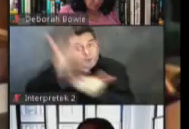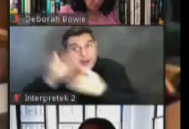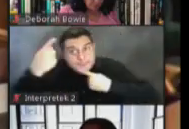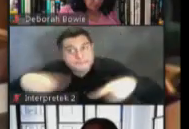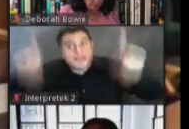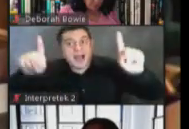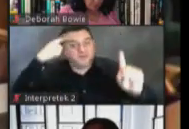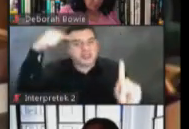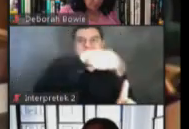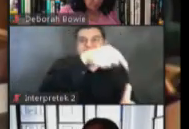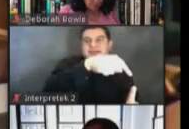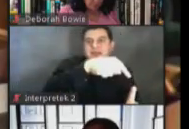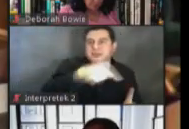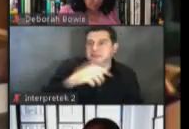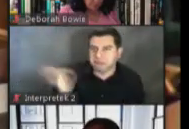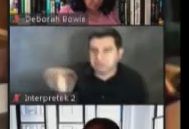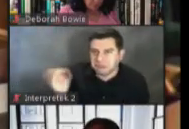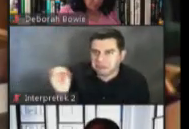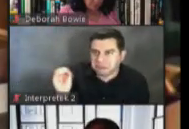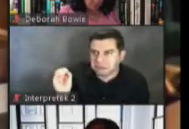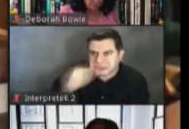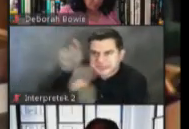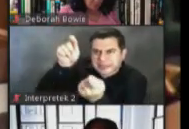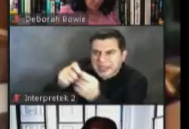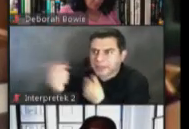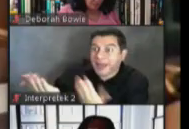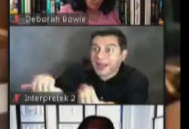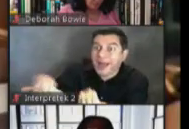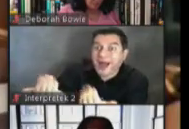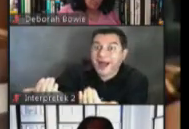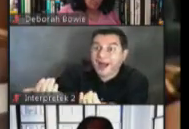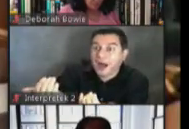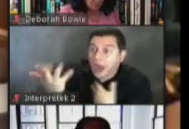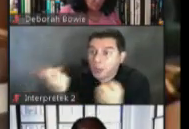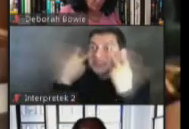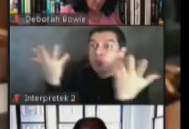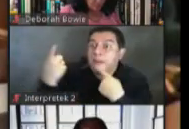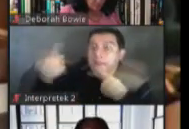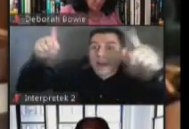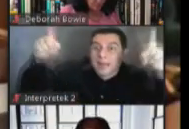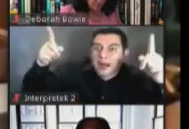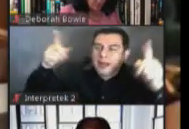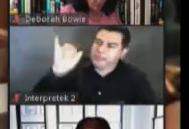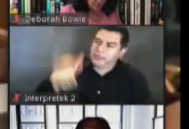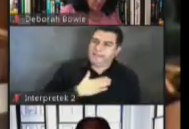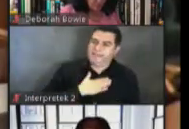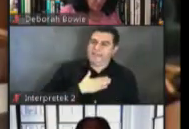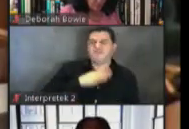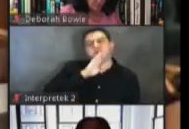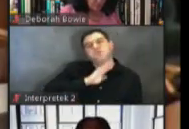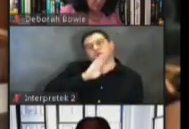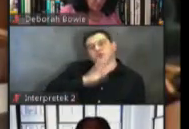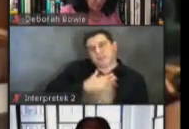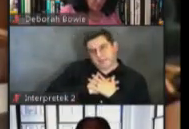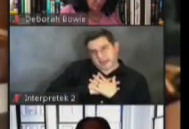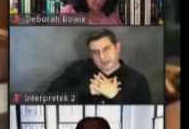So that's one of the main concerns that I have, and the frustration that I have, that we're being presented with a presentation with no meat